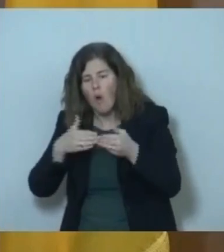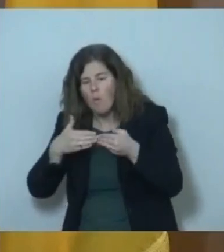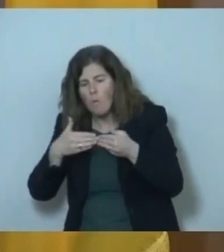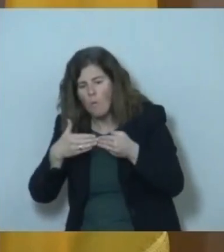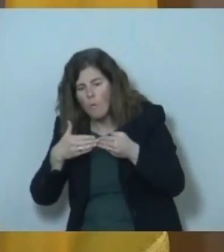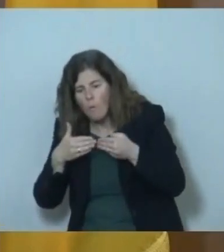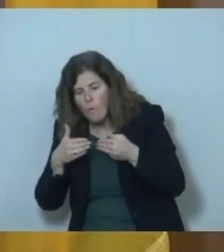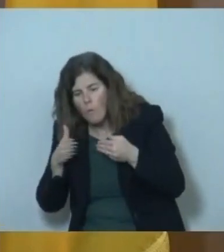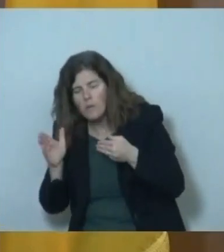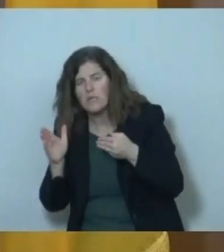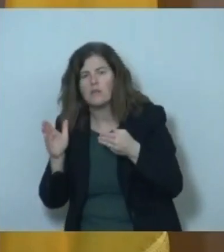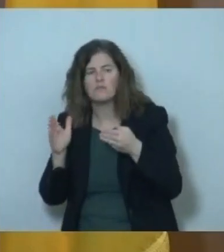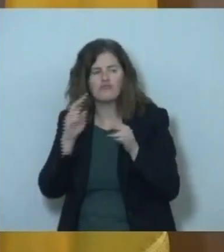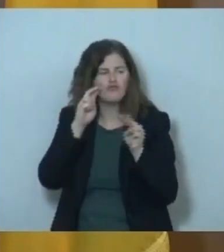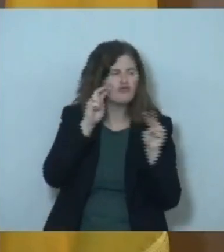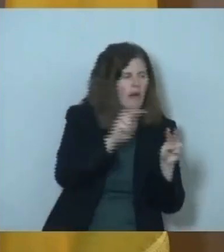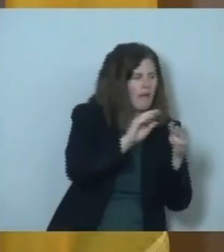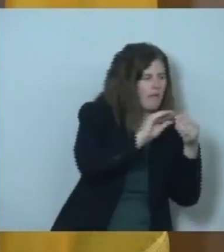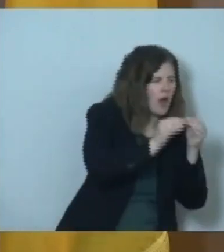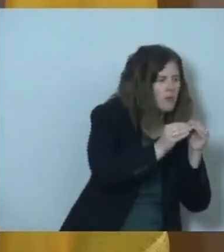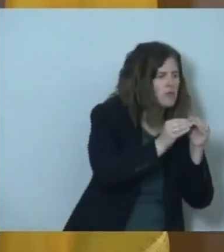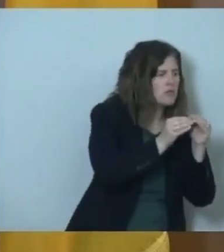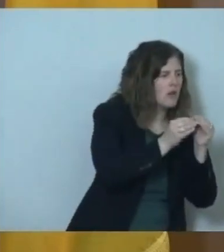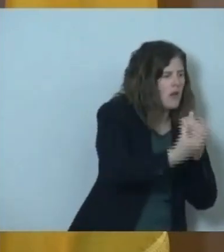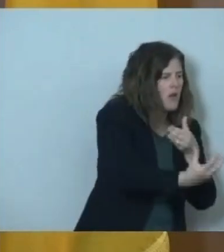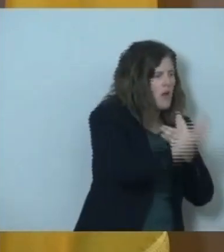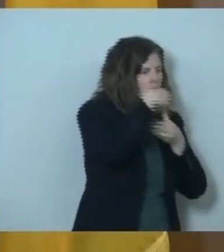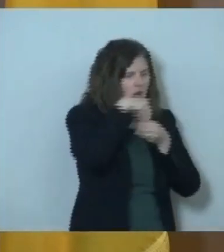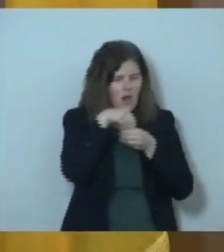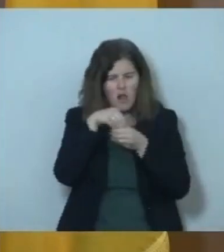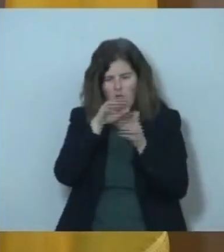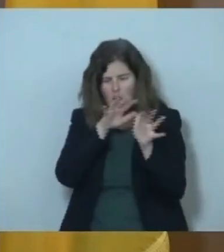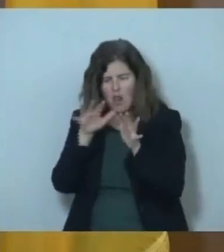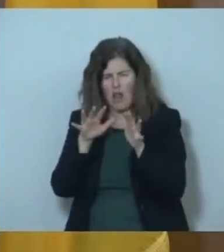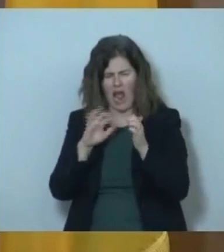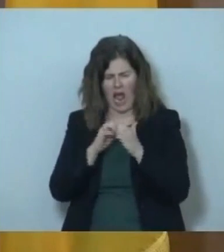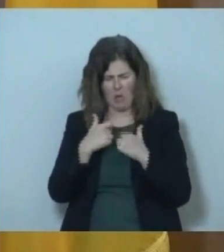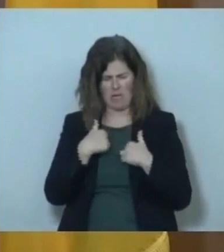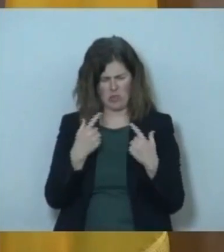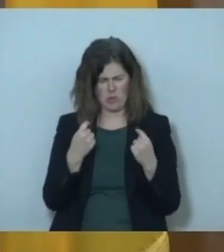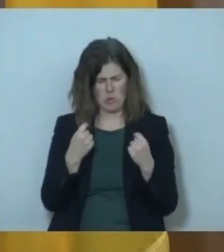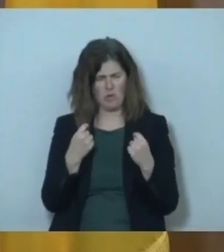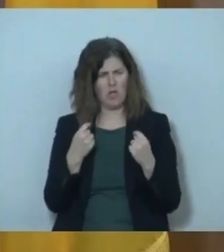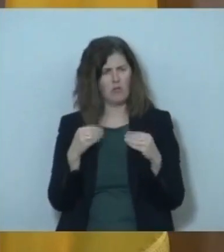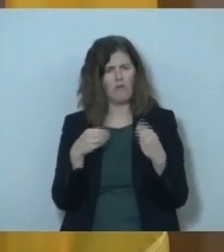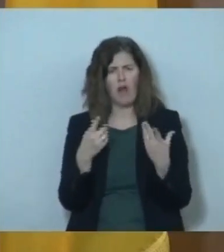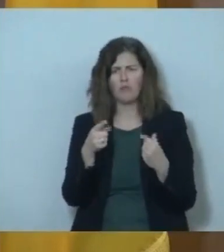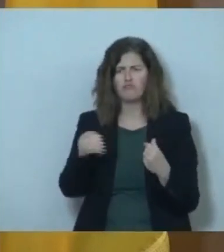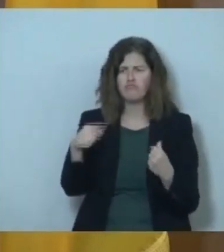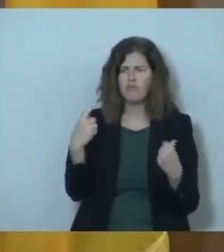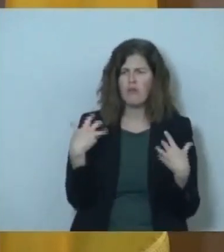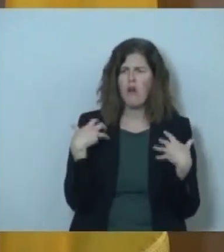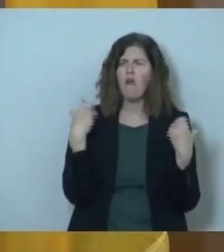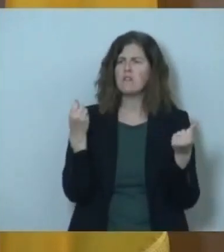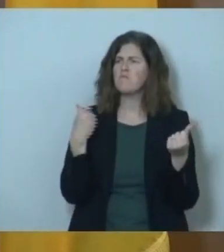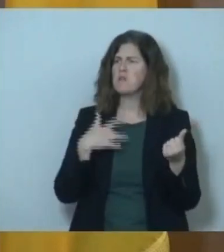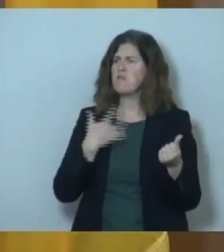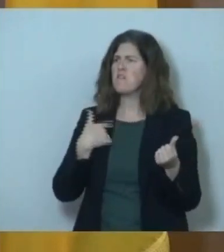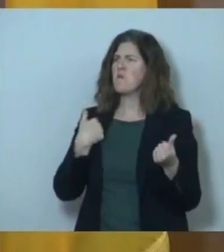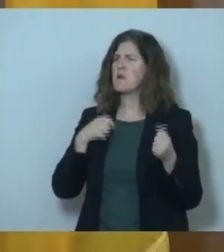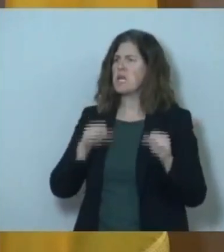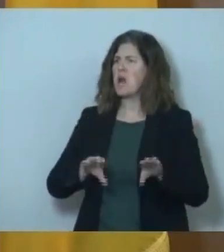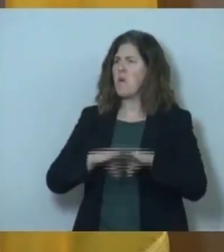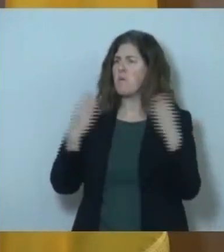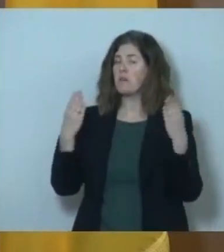reviewing the case numbers and related gating criteria? What can you do that gives you confidence that you can open? So the White House